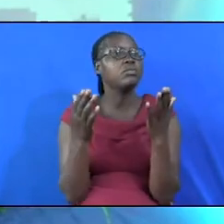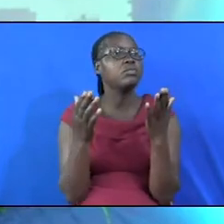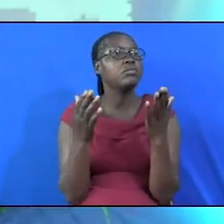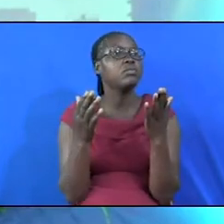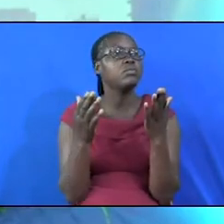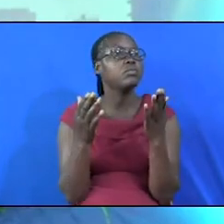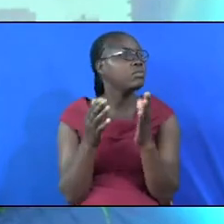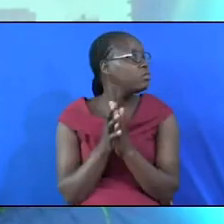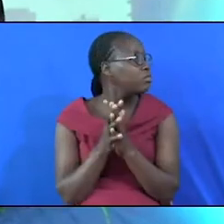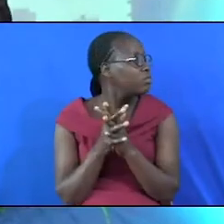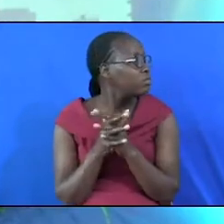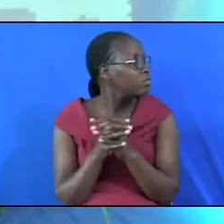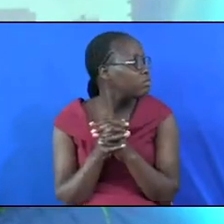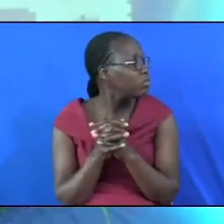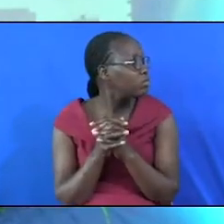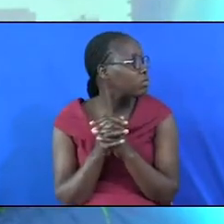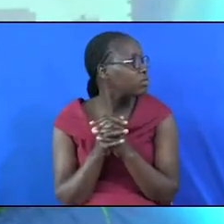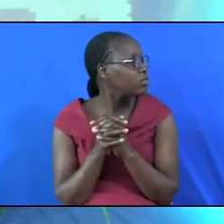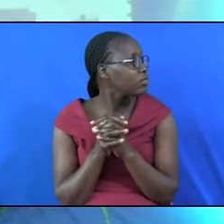This mic is not good.